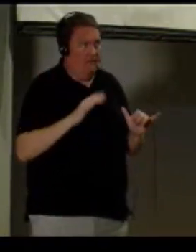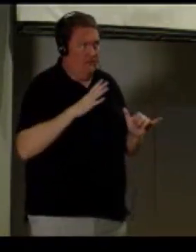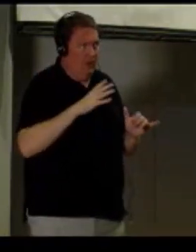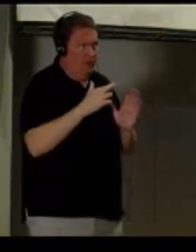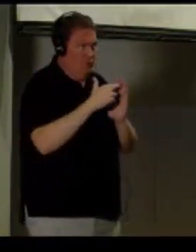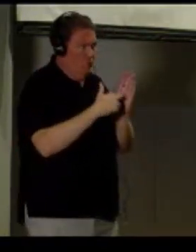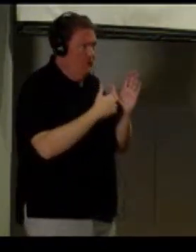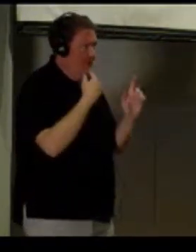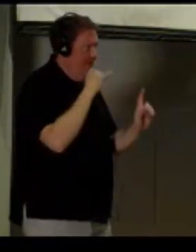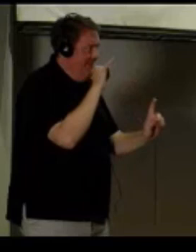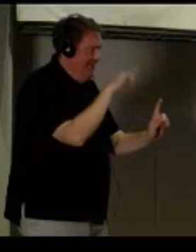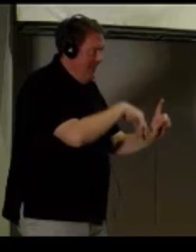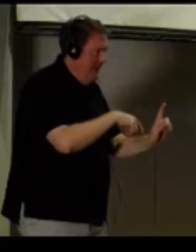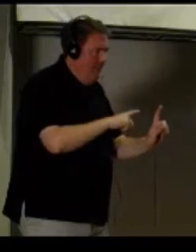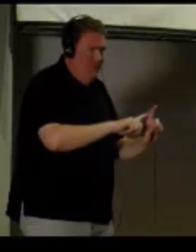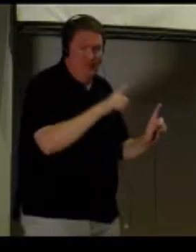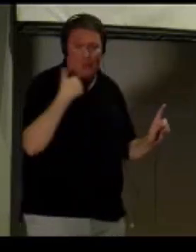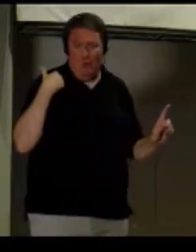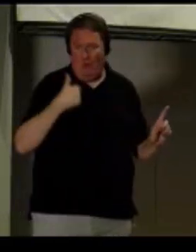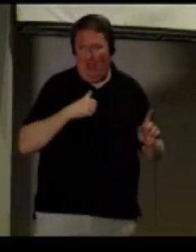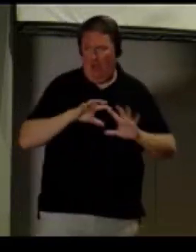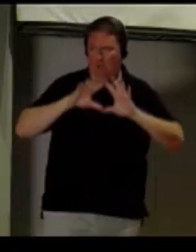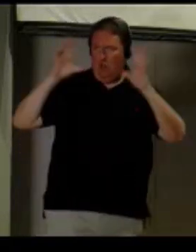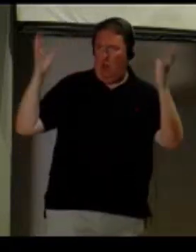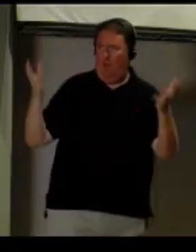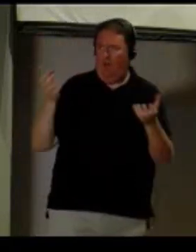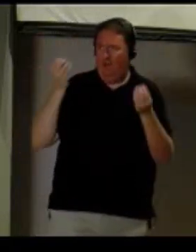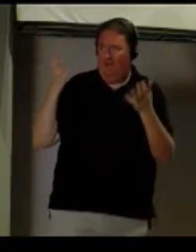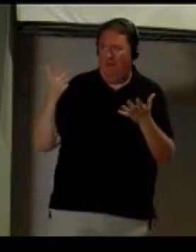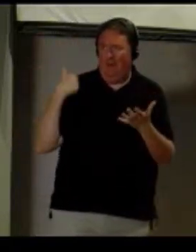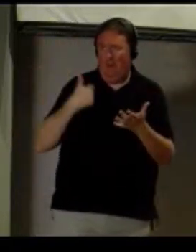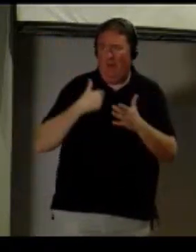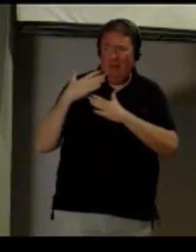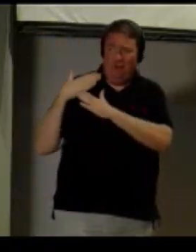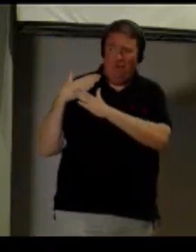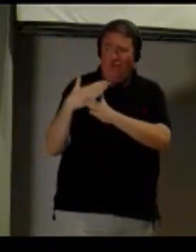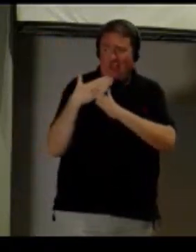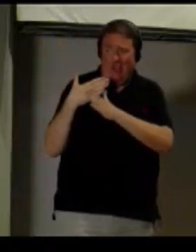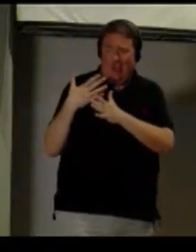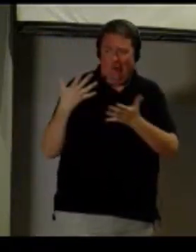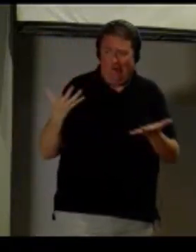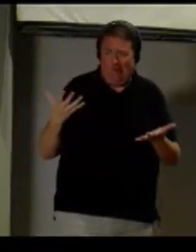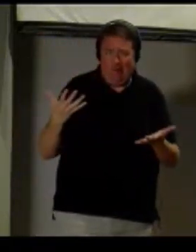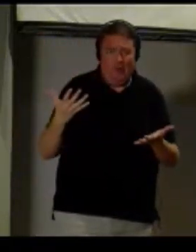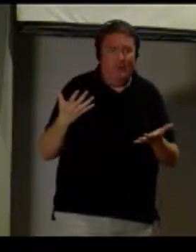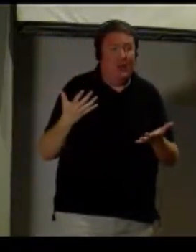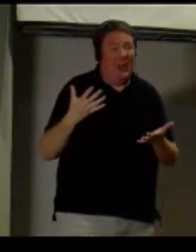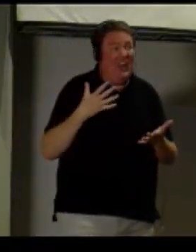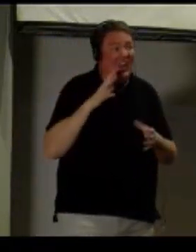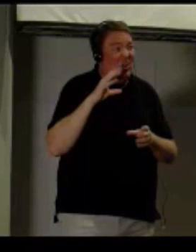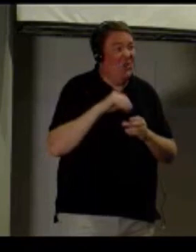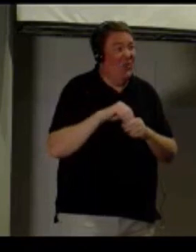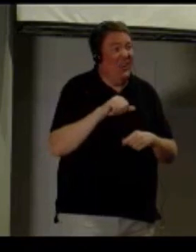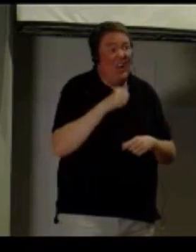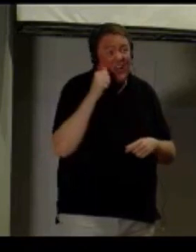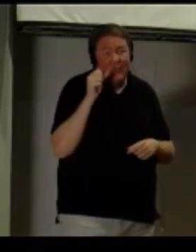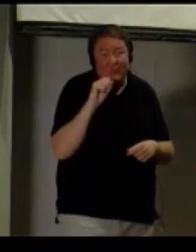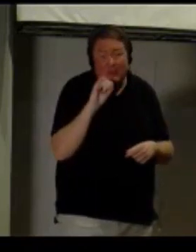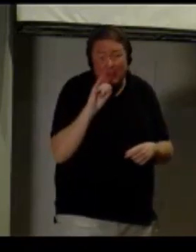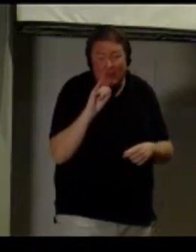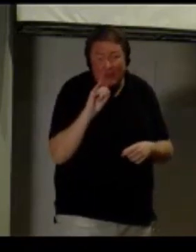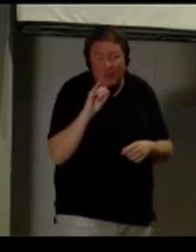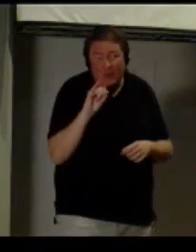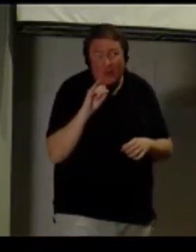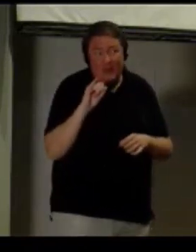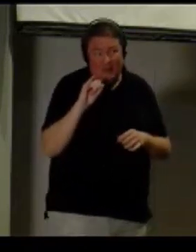our material to be shareable with other institutions, including sister institutions in the Smithsonian, and